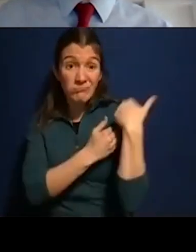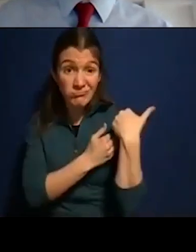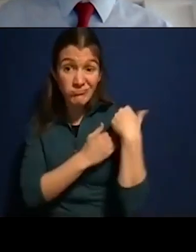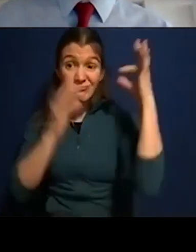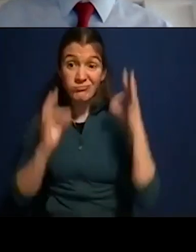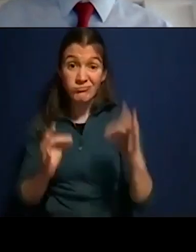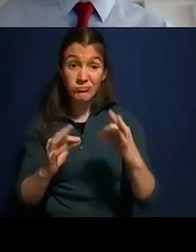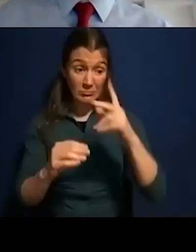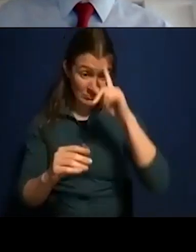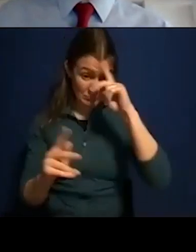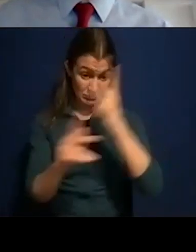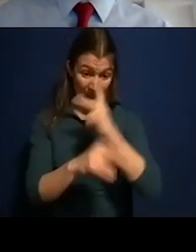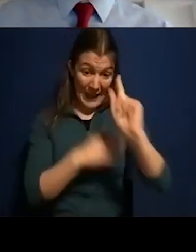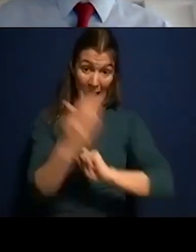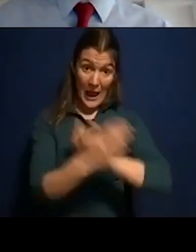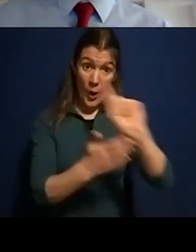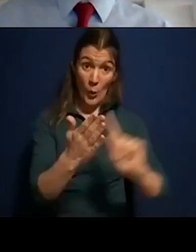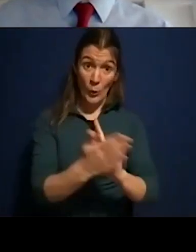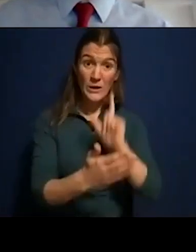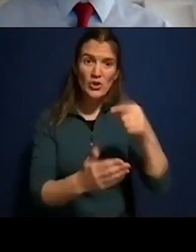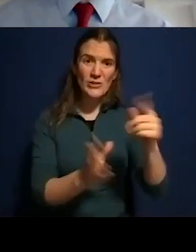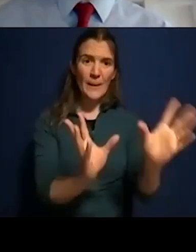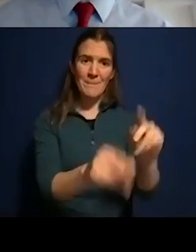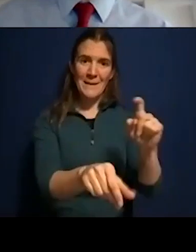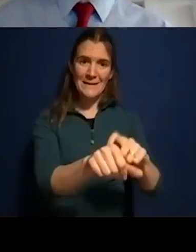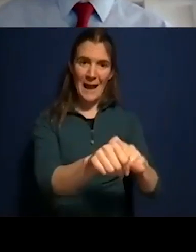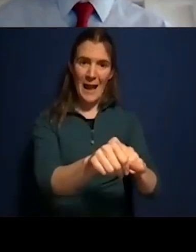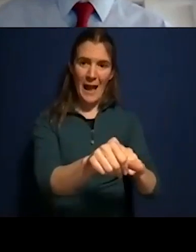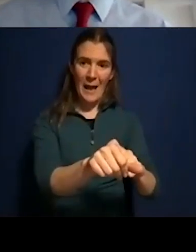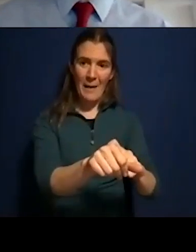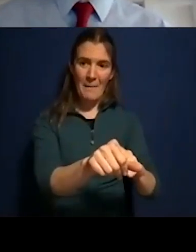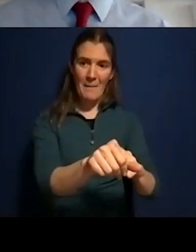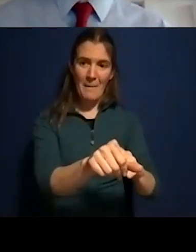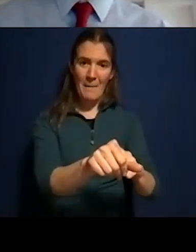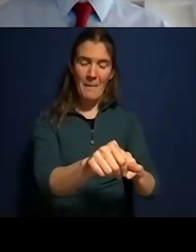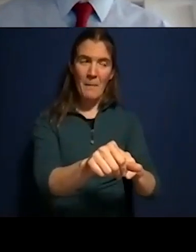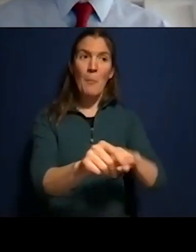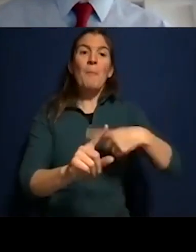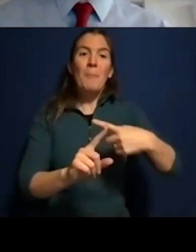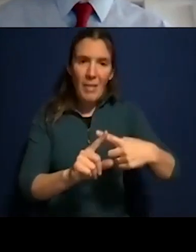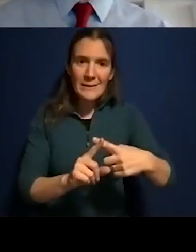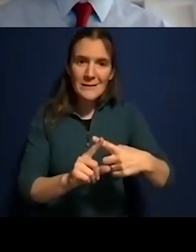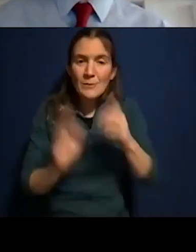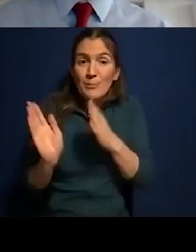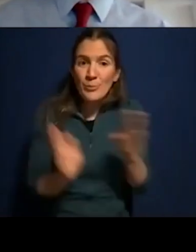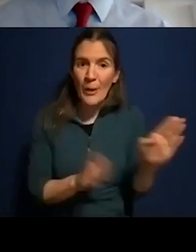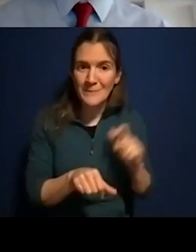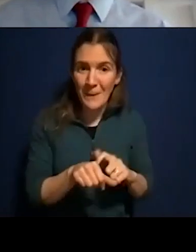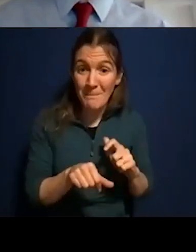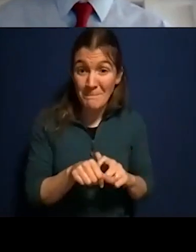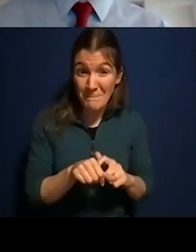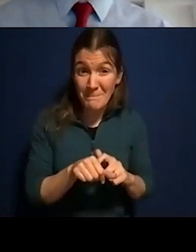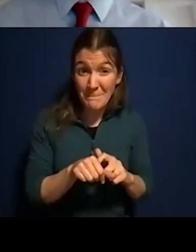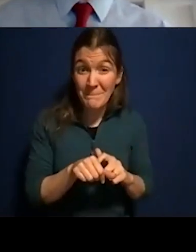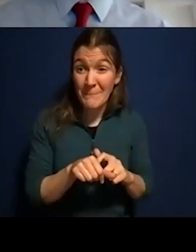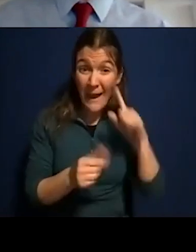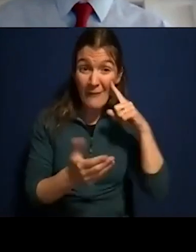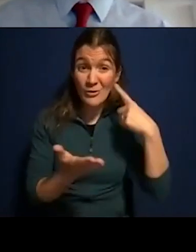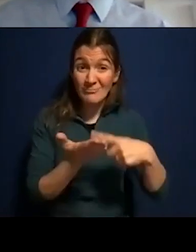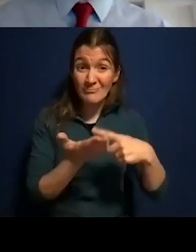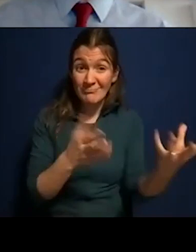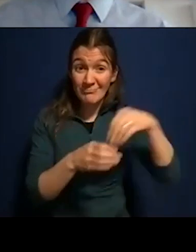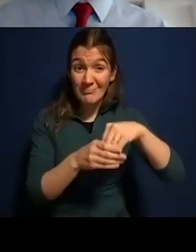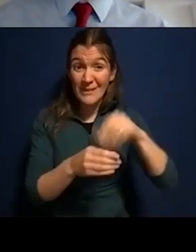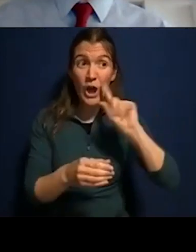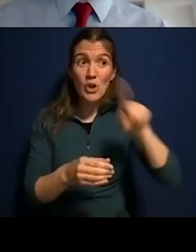of hours, in Tim's you know version of it, I feel like it needs to take into account